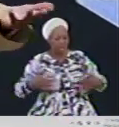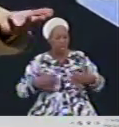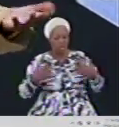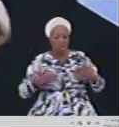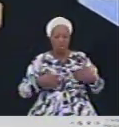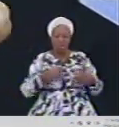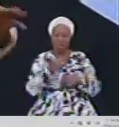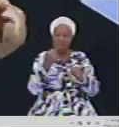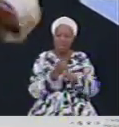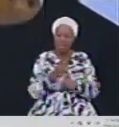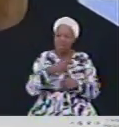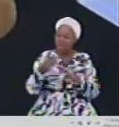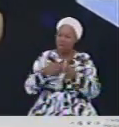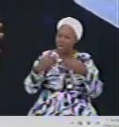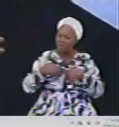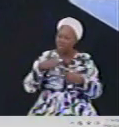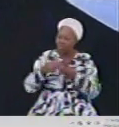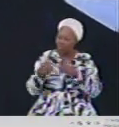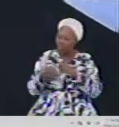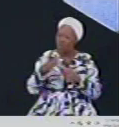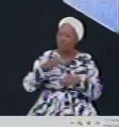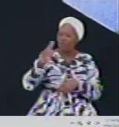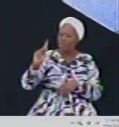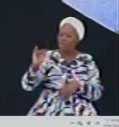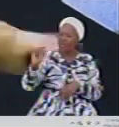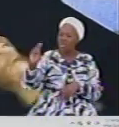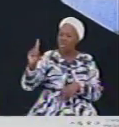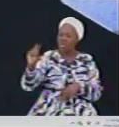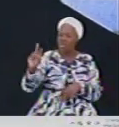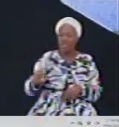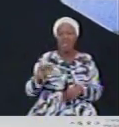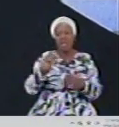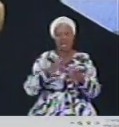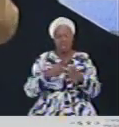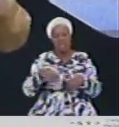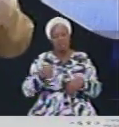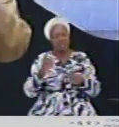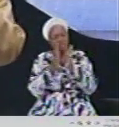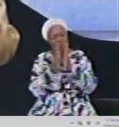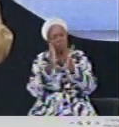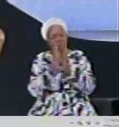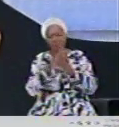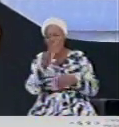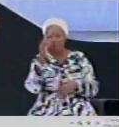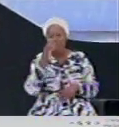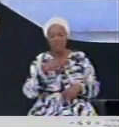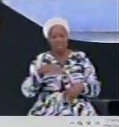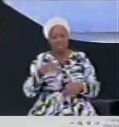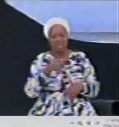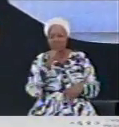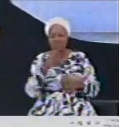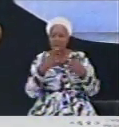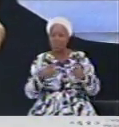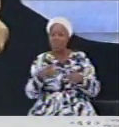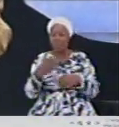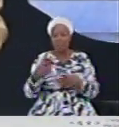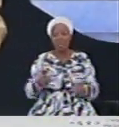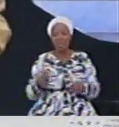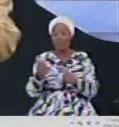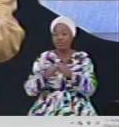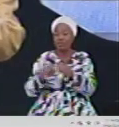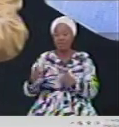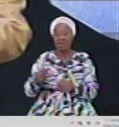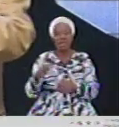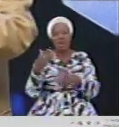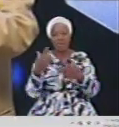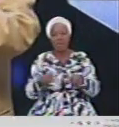you know, at young age. And we pray, pray, and pray, and we fast, and things are not happening. They are happening everywhere. They are